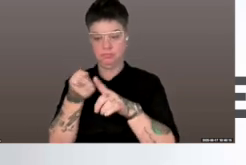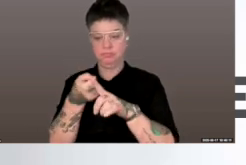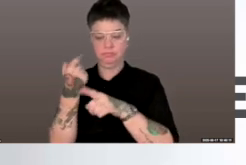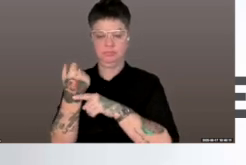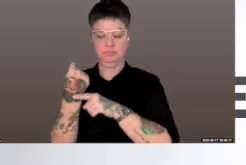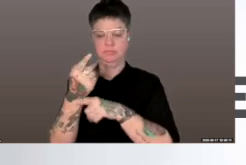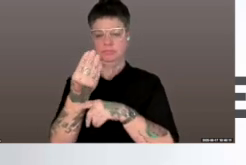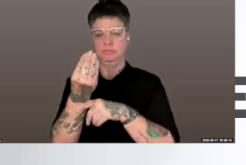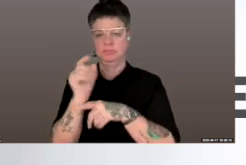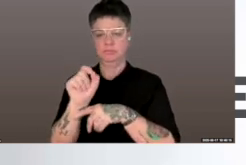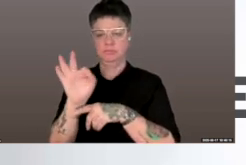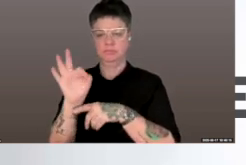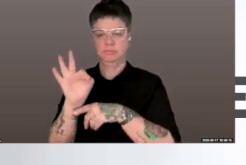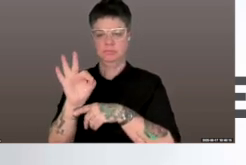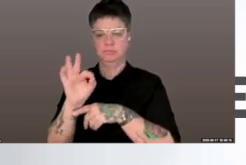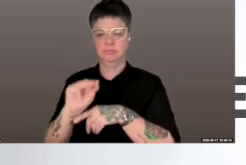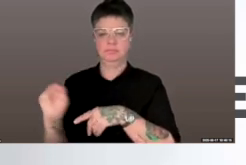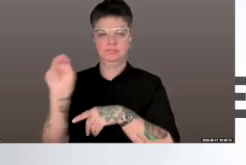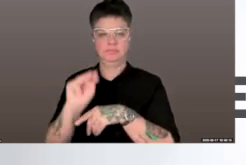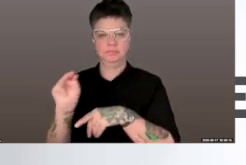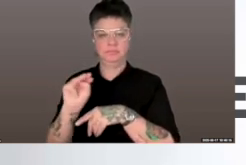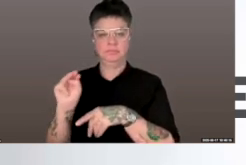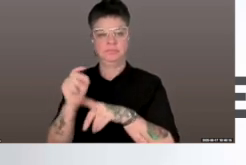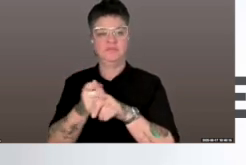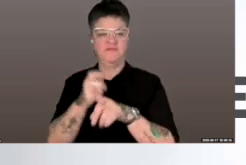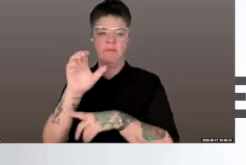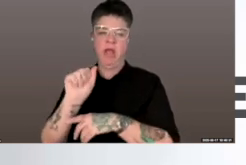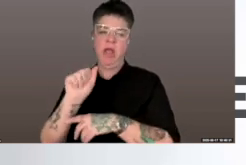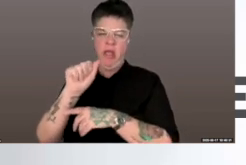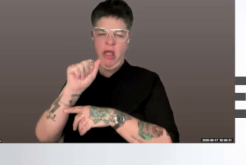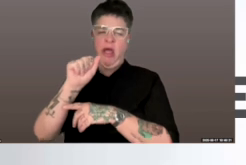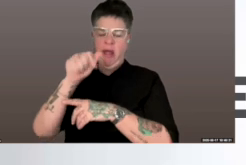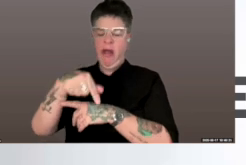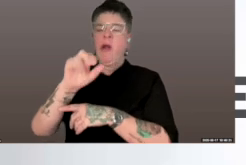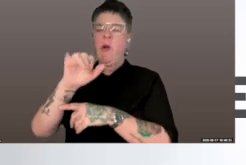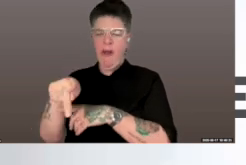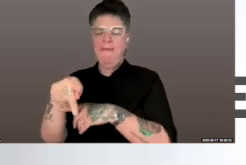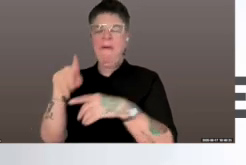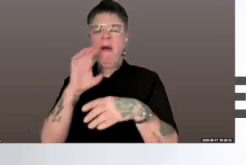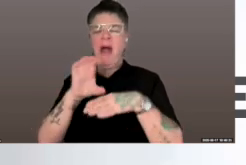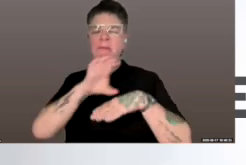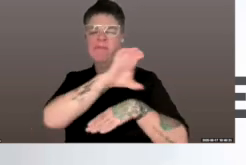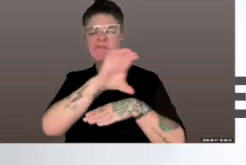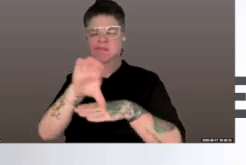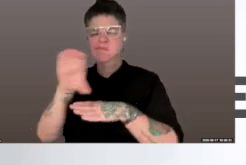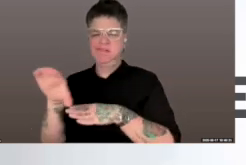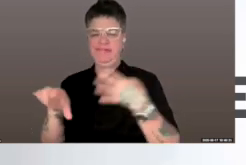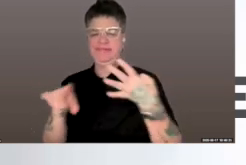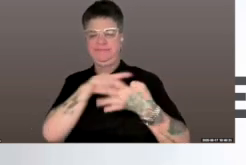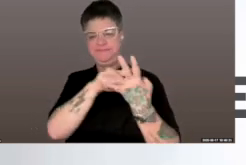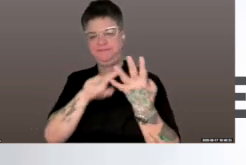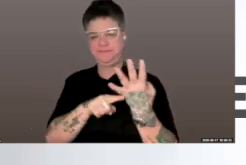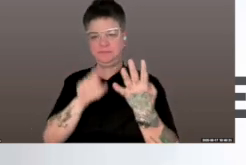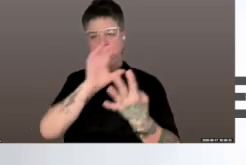from HVIP. And we will be bucketing those funds in 4 different categories. So we have